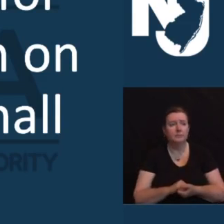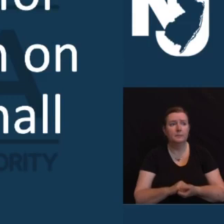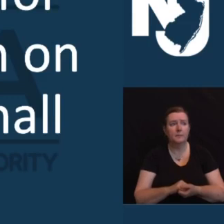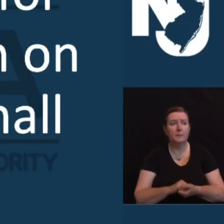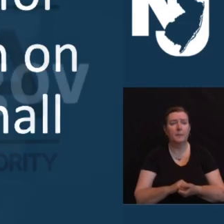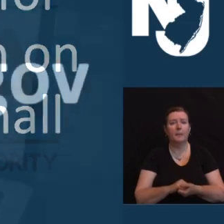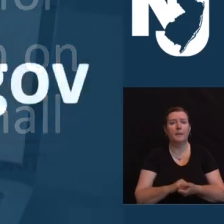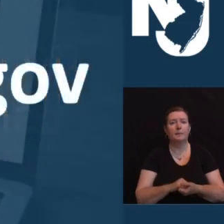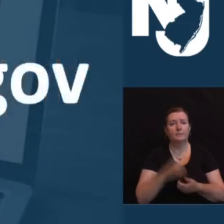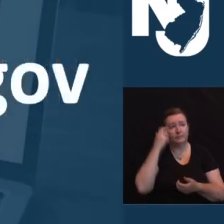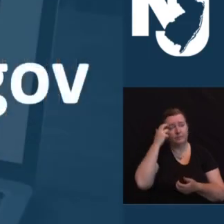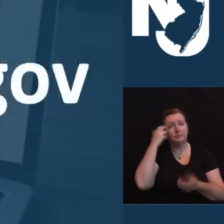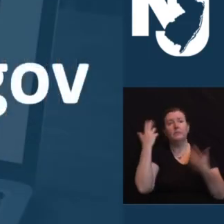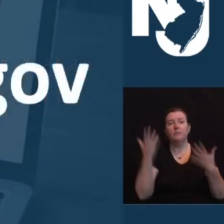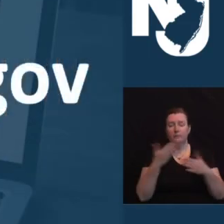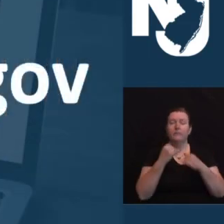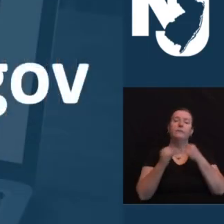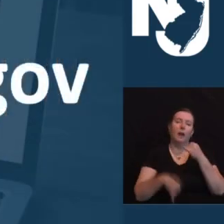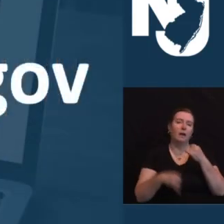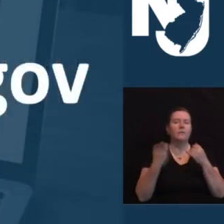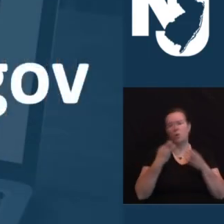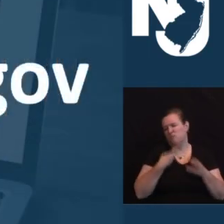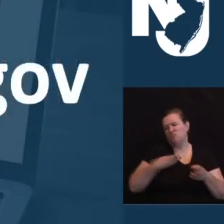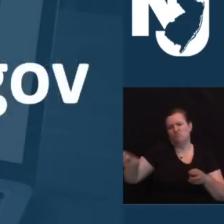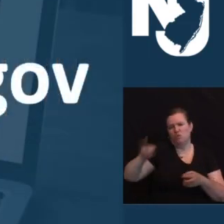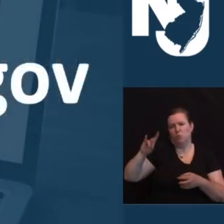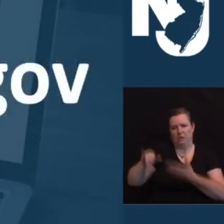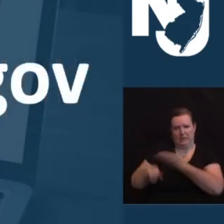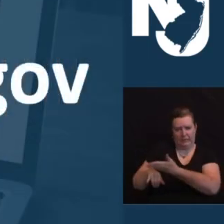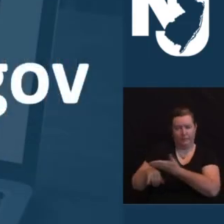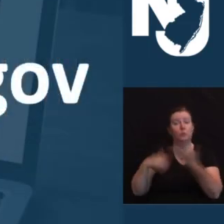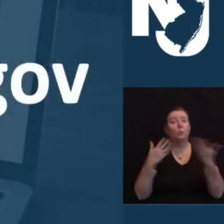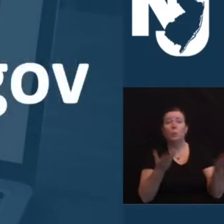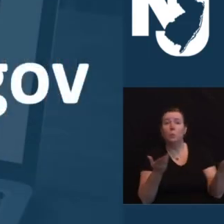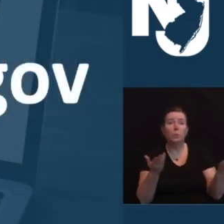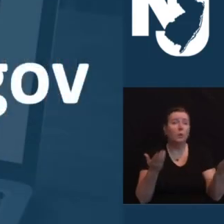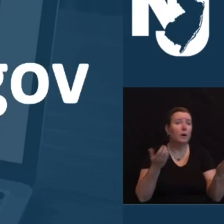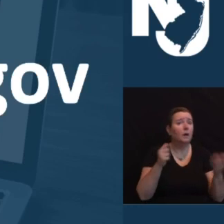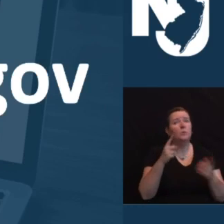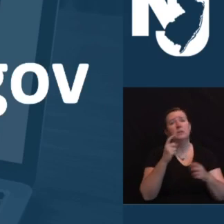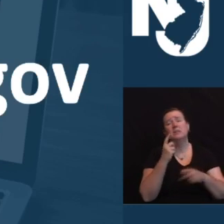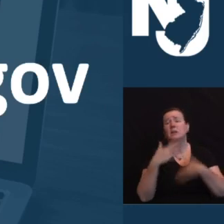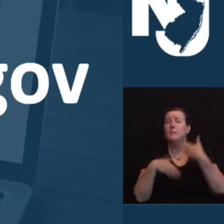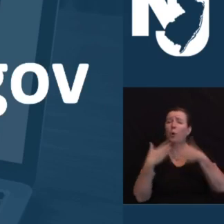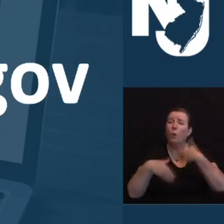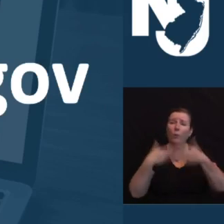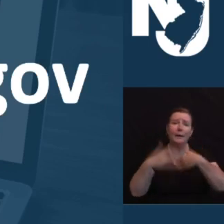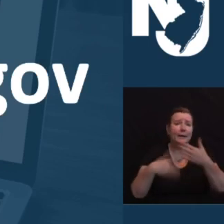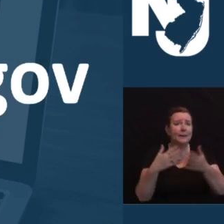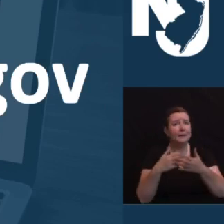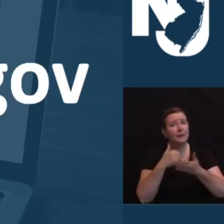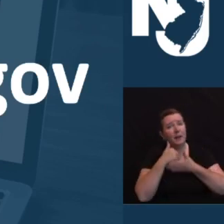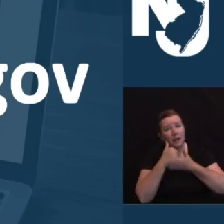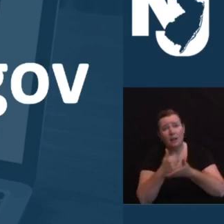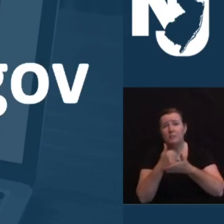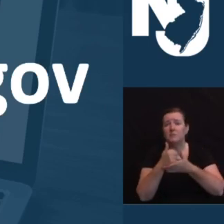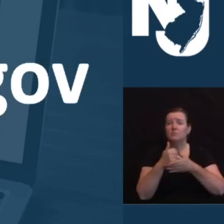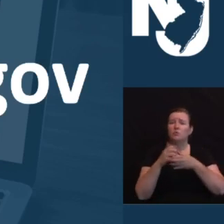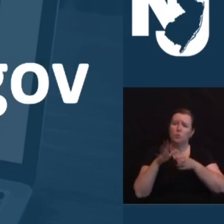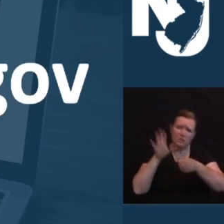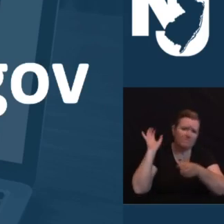And finally, Judy, before we turn the show over to you, I urge every one of you to keep up your work in helping us beat back this virus.